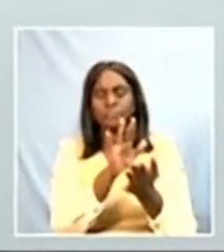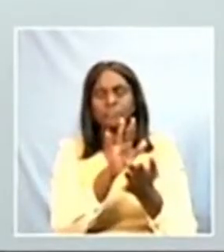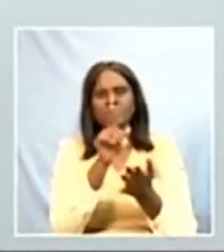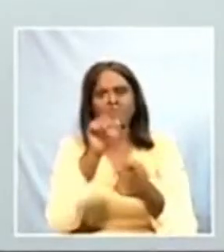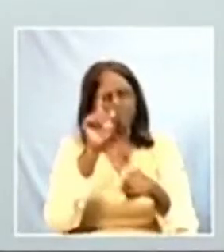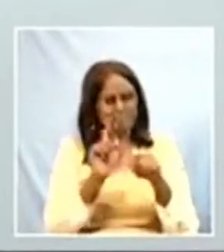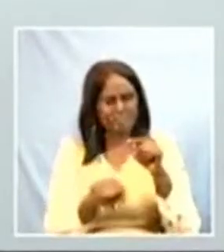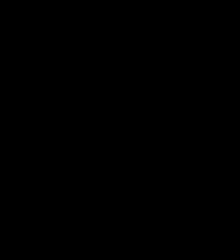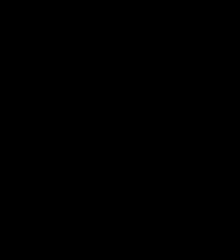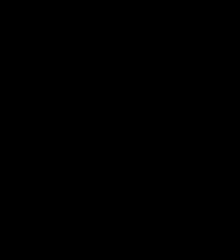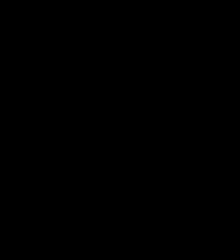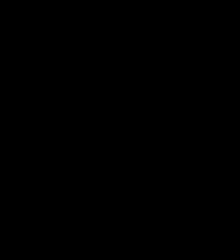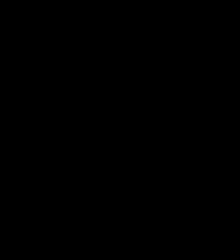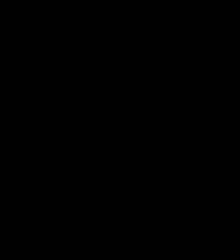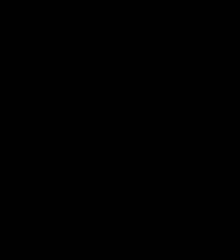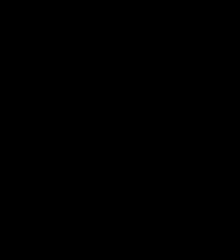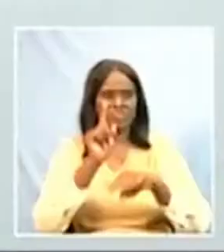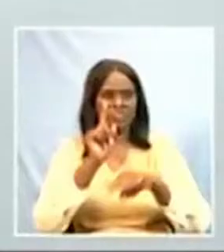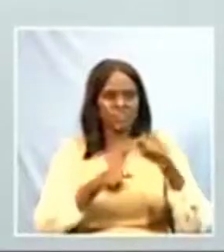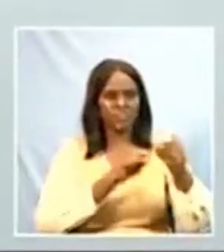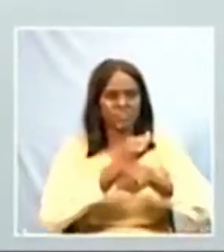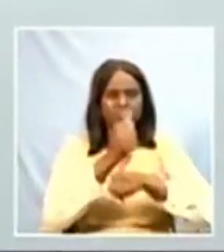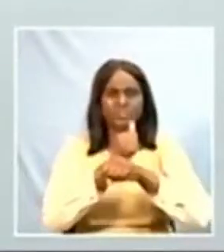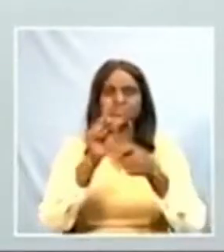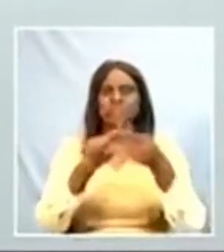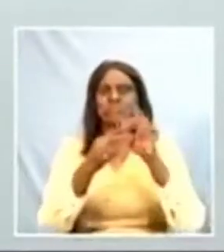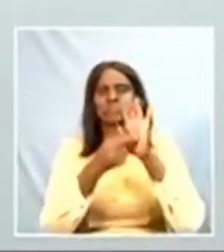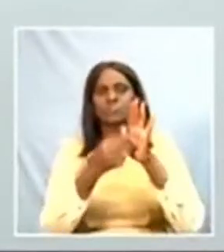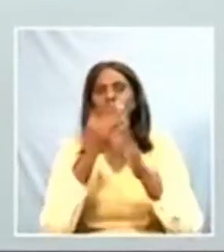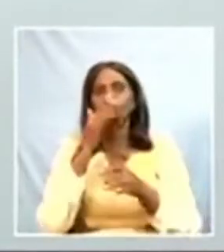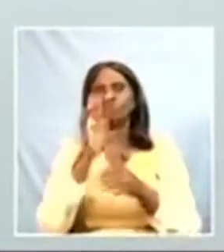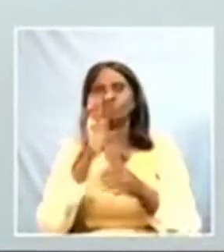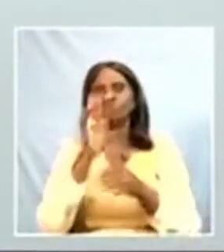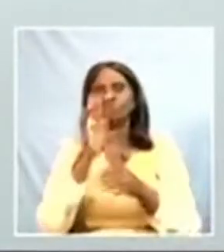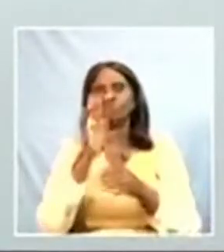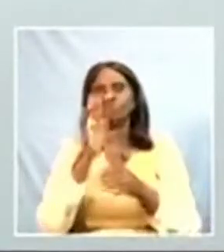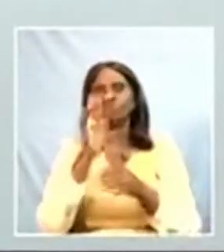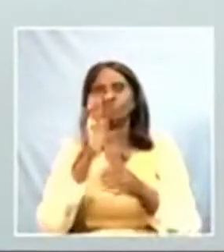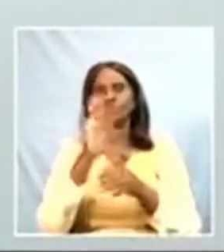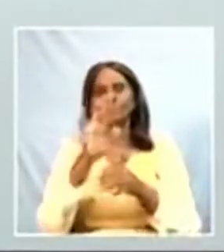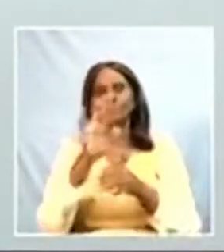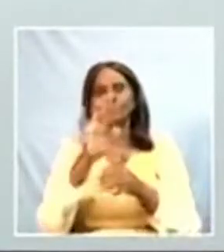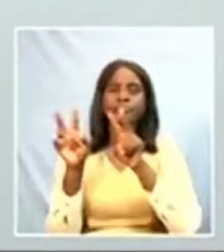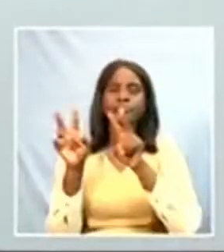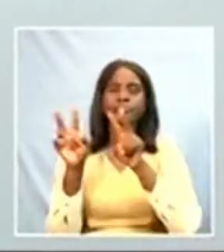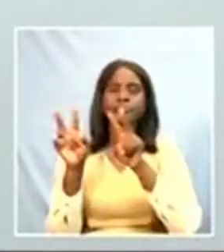you can't blame or paint black the contractor.